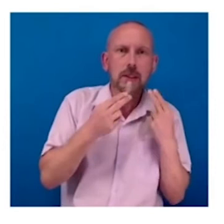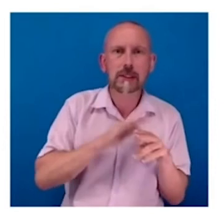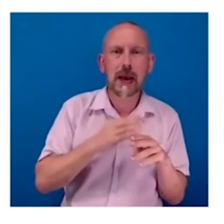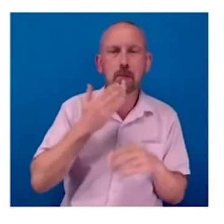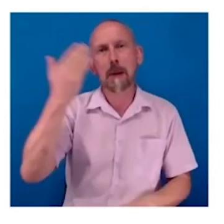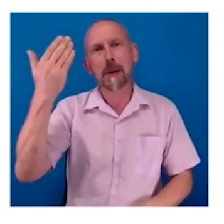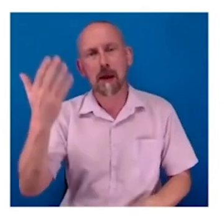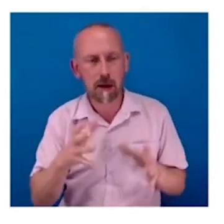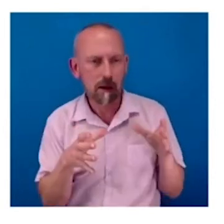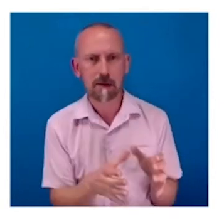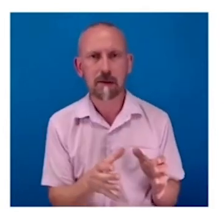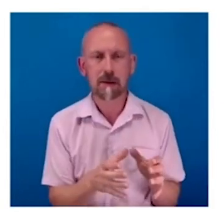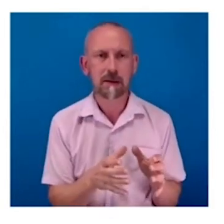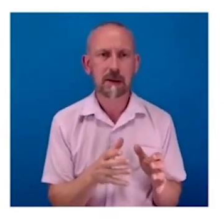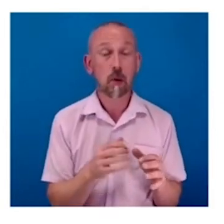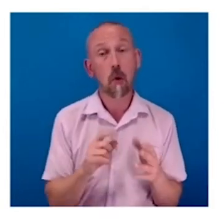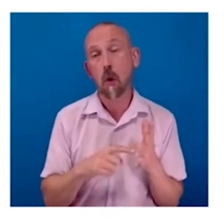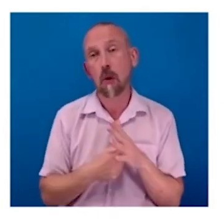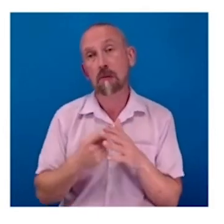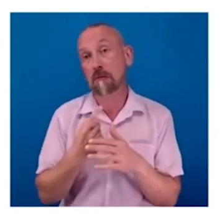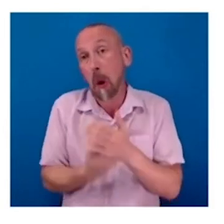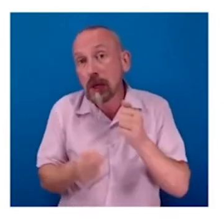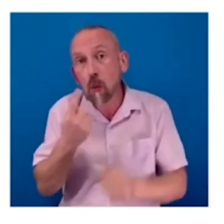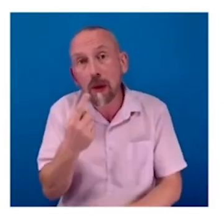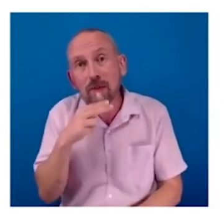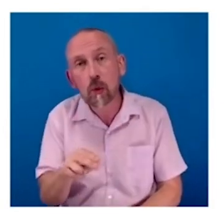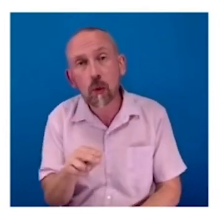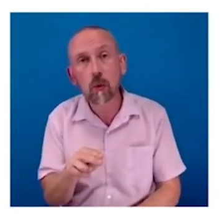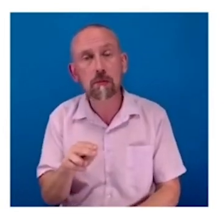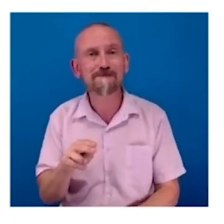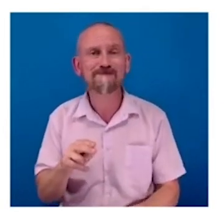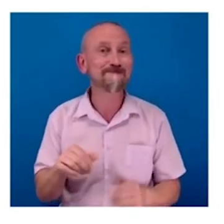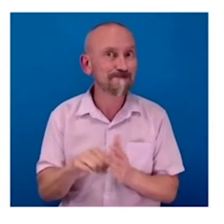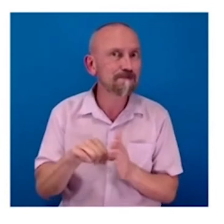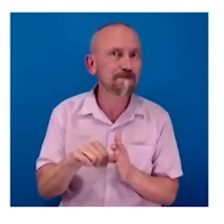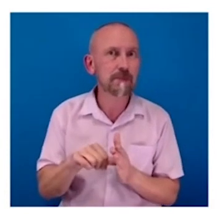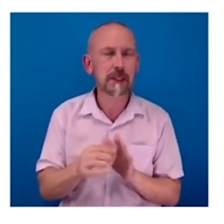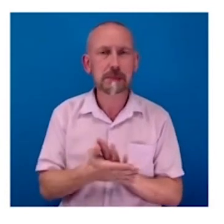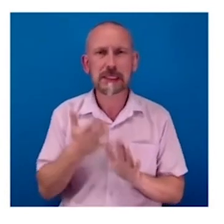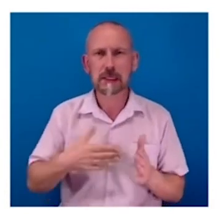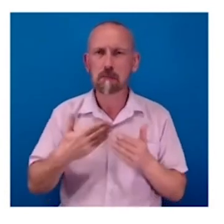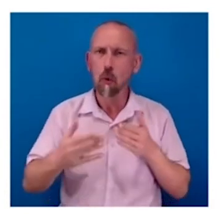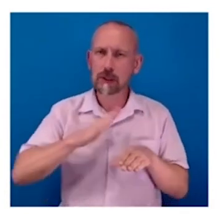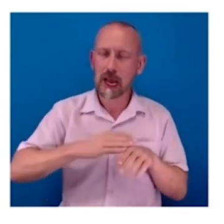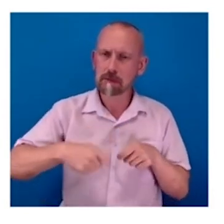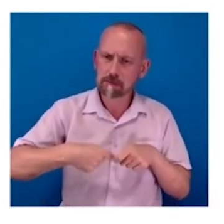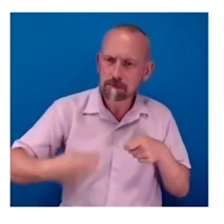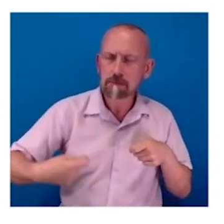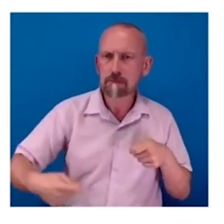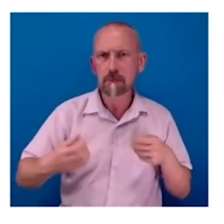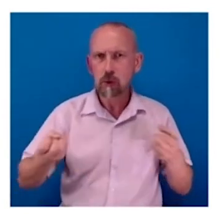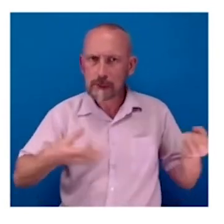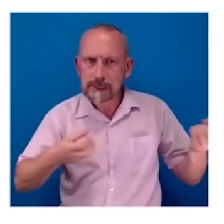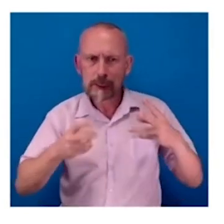even probably an afternoon would be really challenging. So that is why you need that more extended time to sort of go around the topics and dive